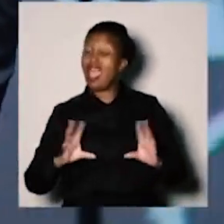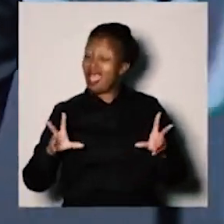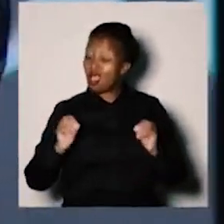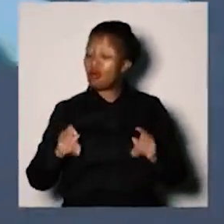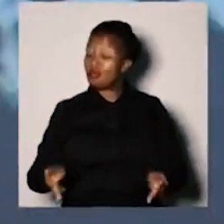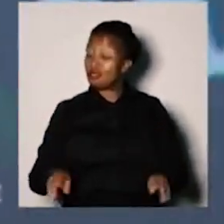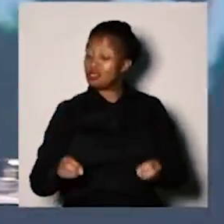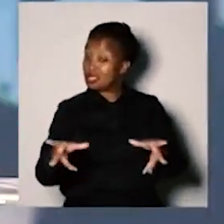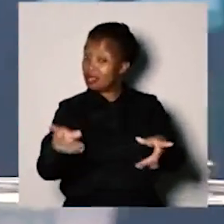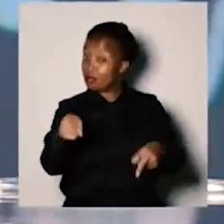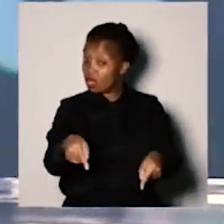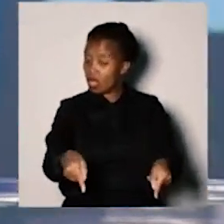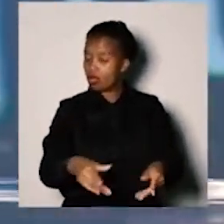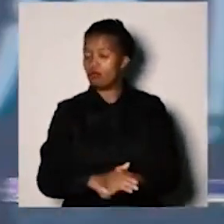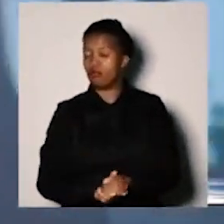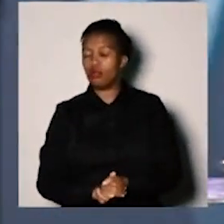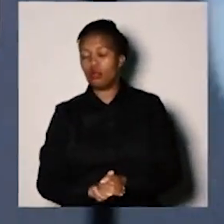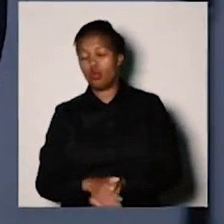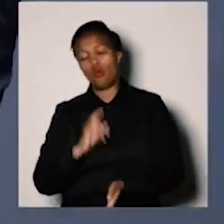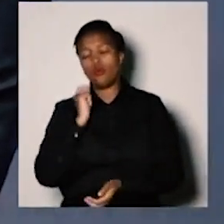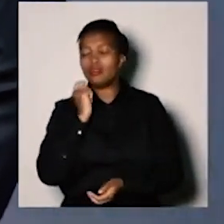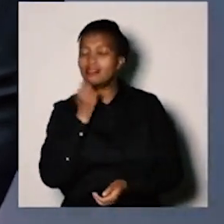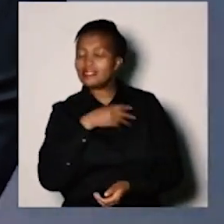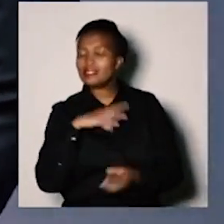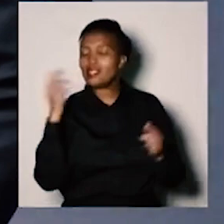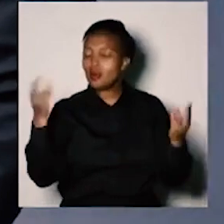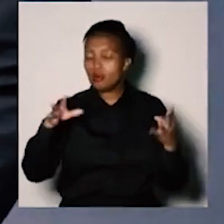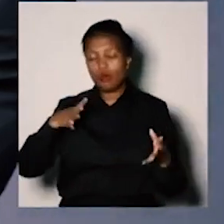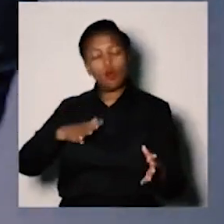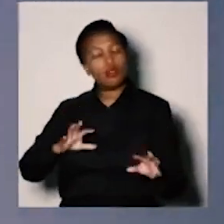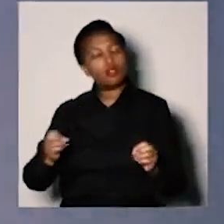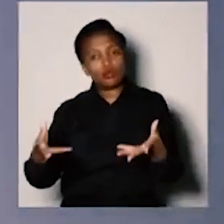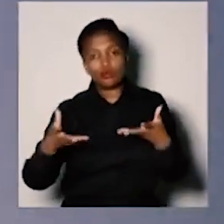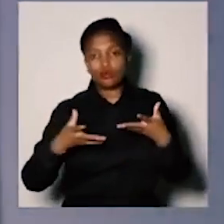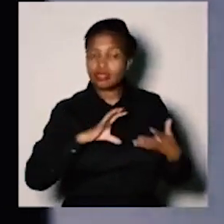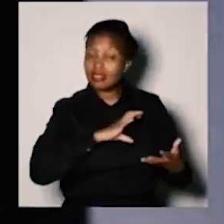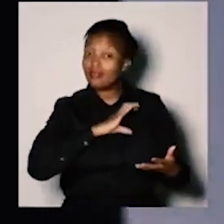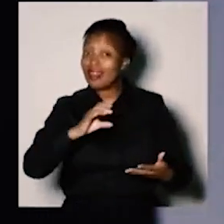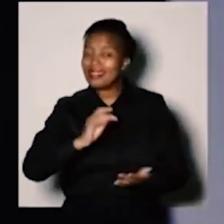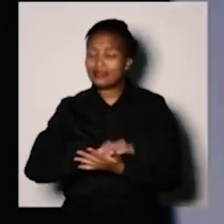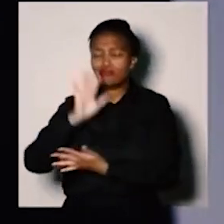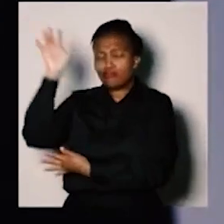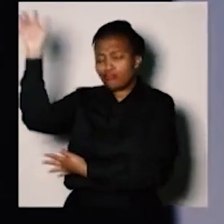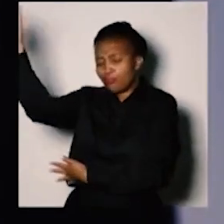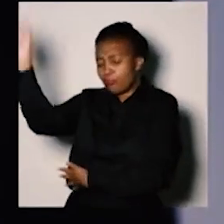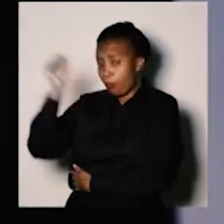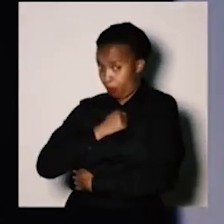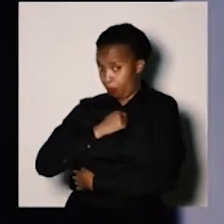while. When they said those who want to receive Christ must raise their hands, I raised my hand.